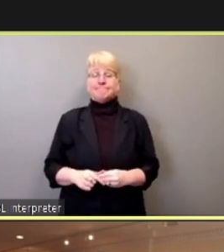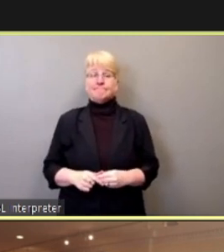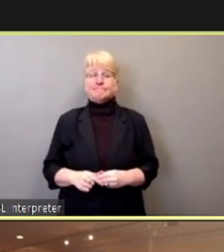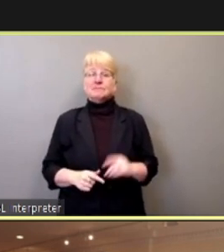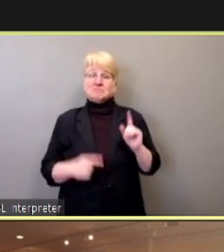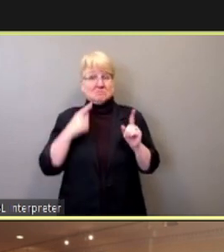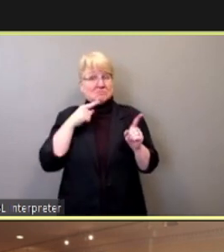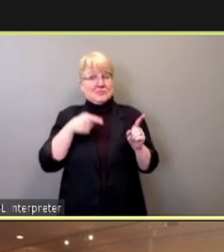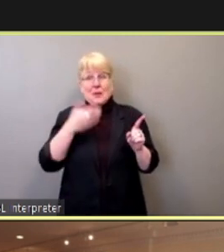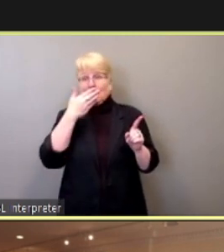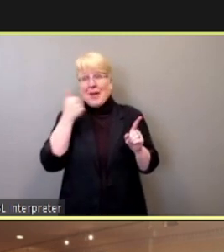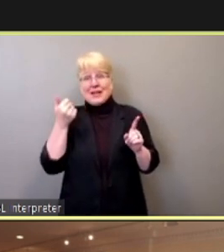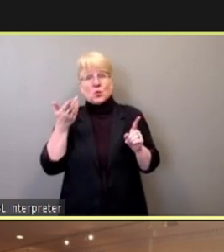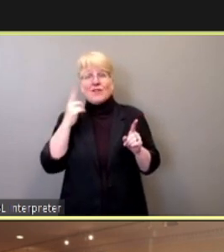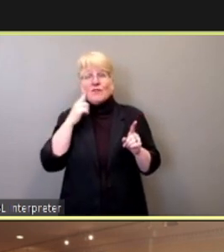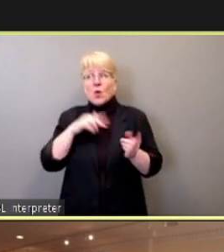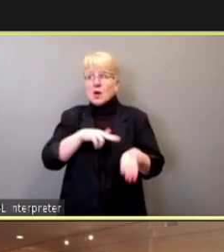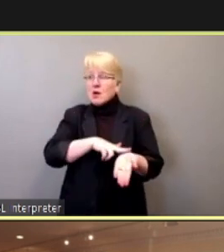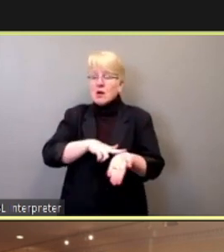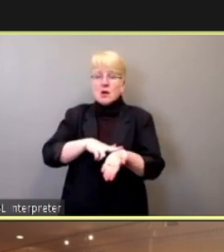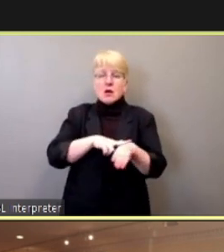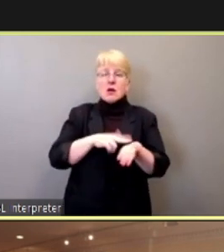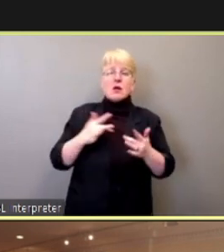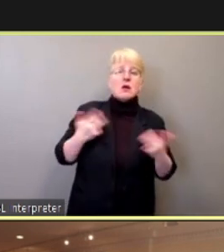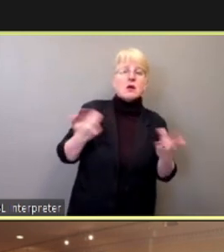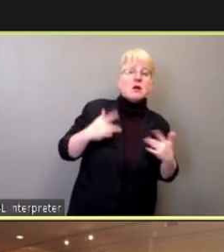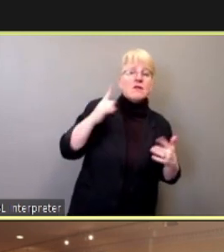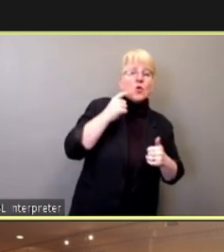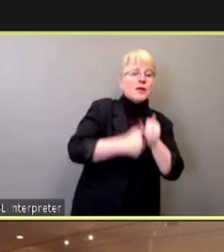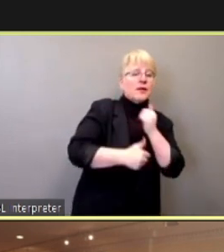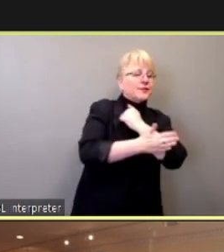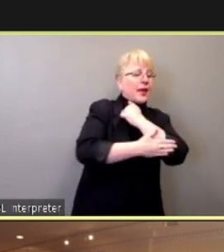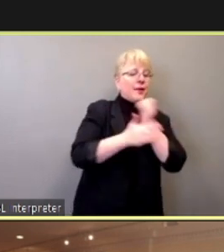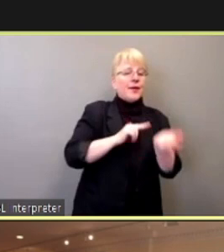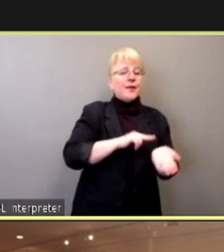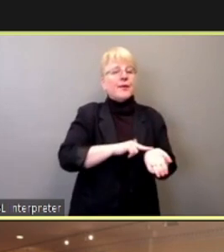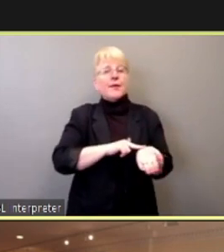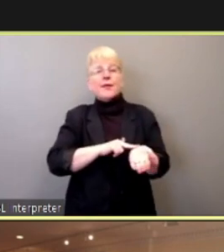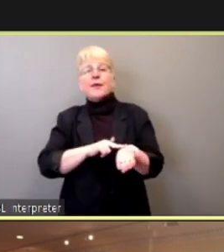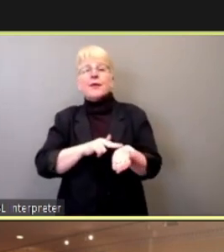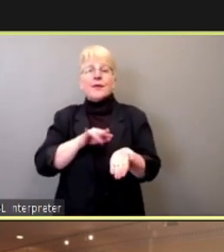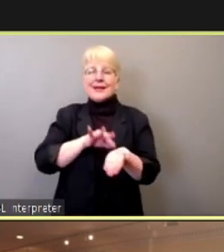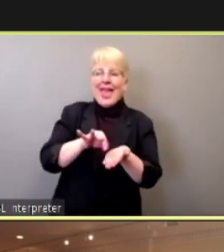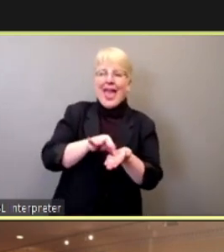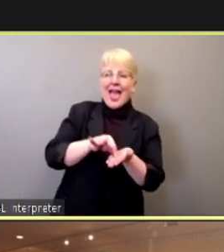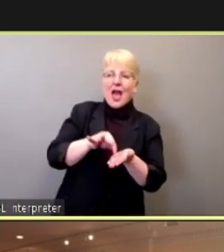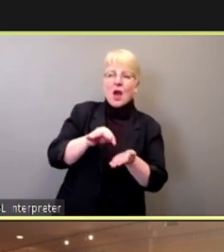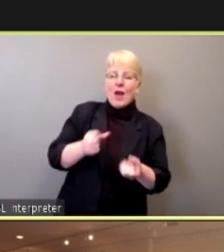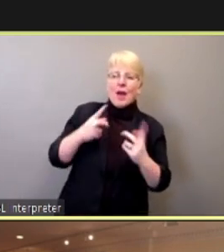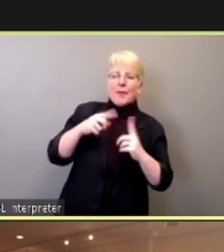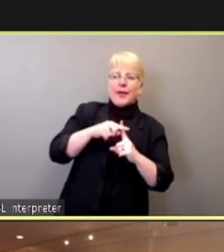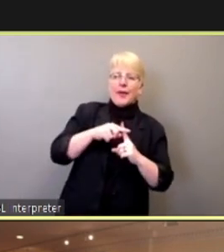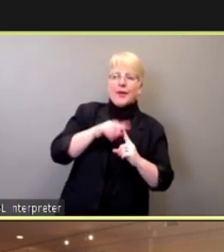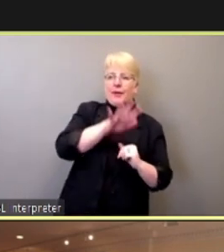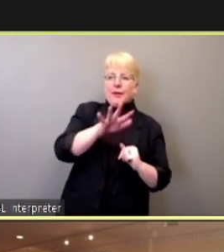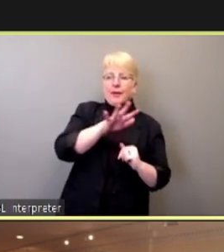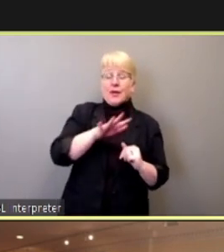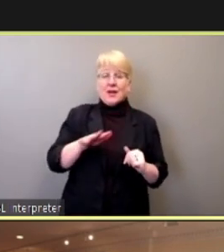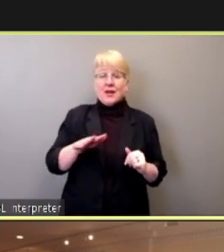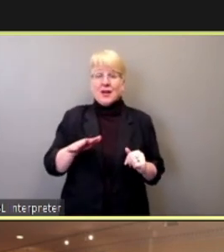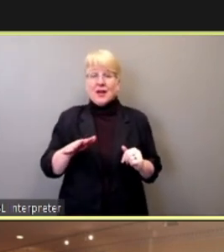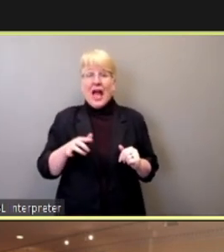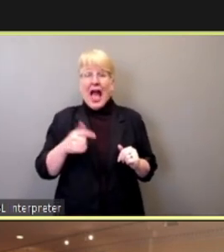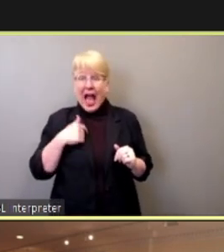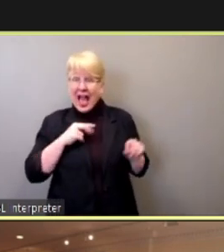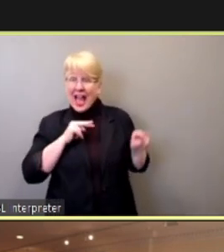of taking our pulse in each county and seeing where we're at. But I think the main message for me is every single county is making